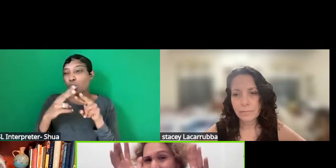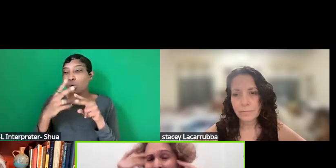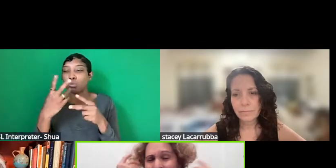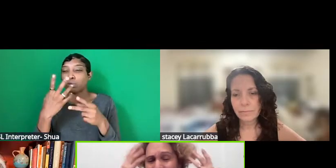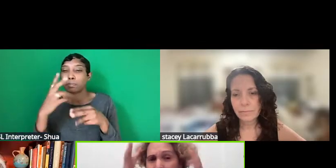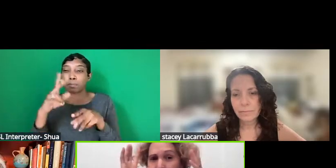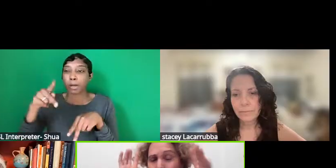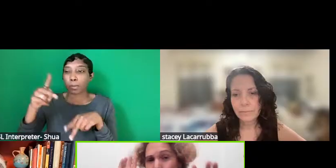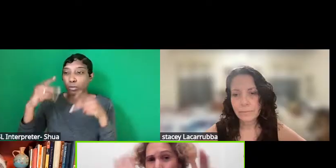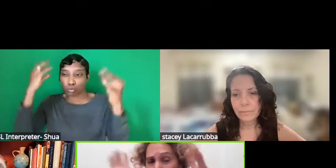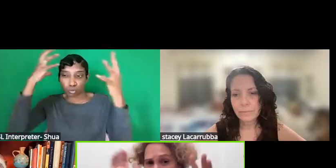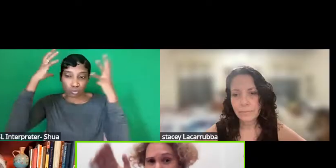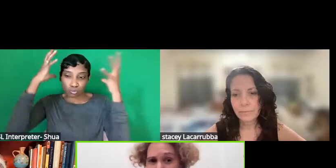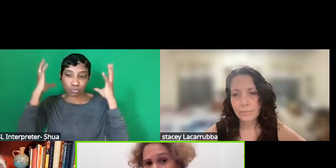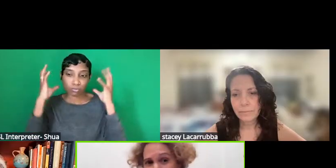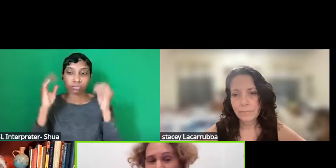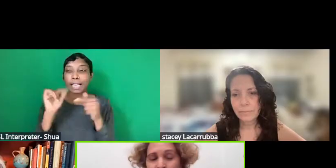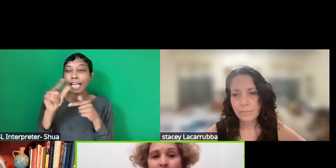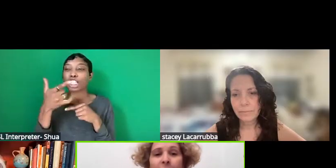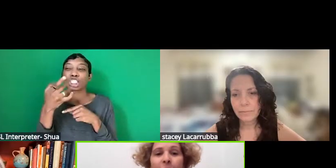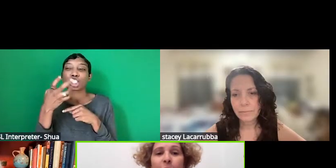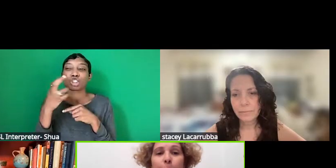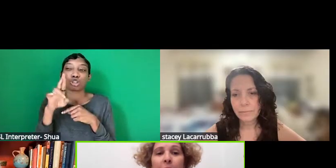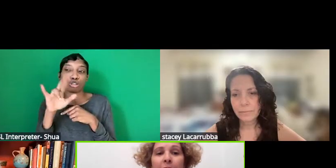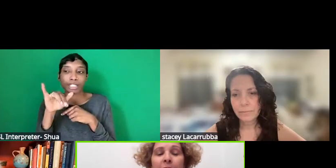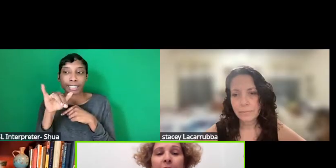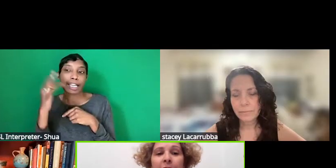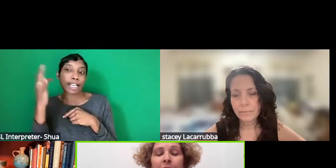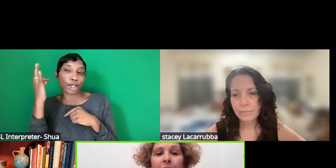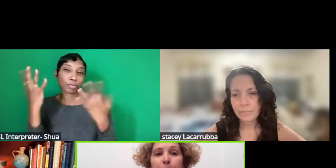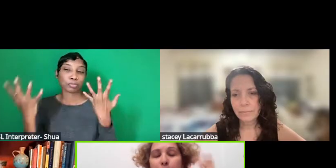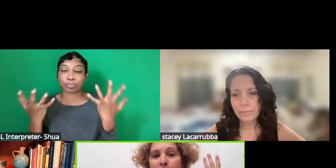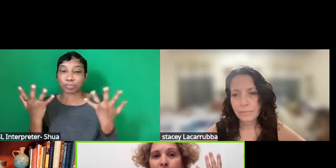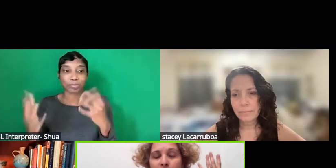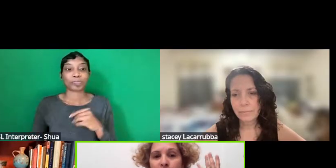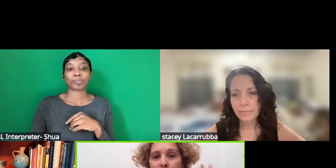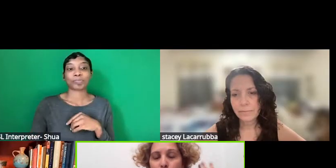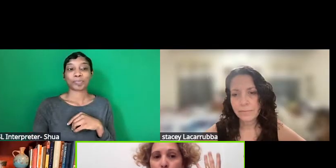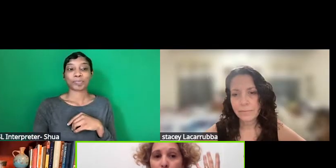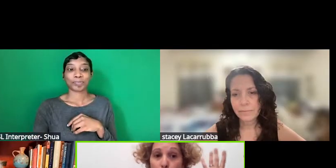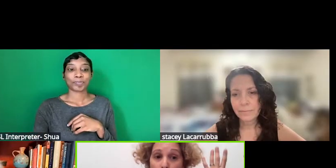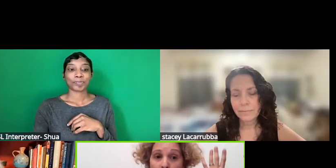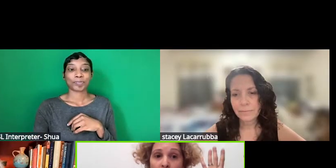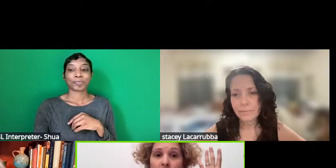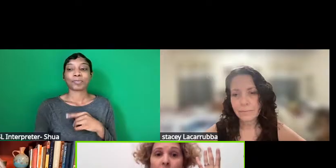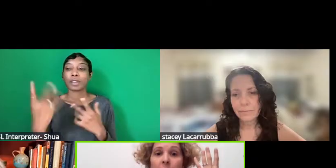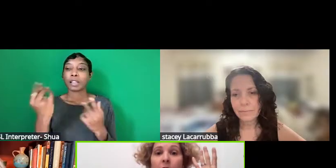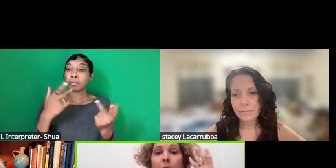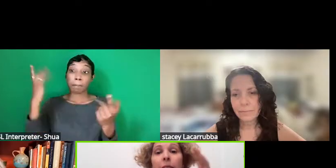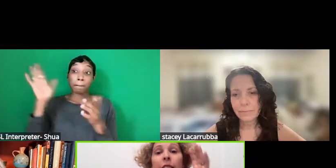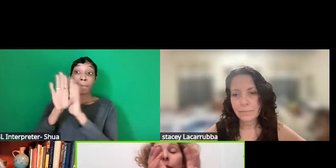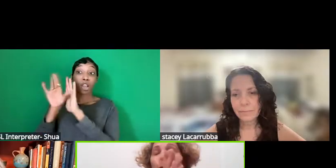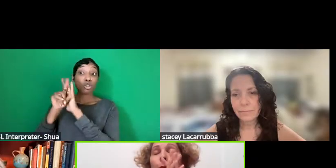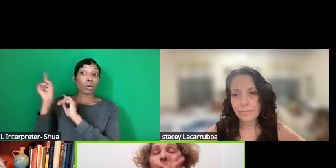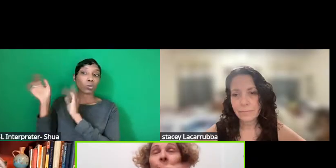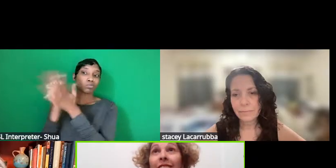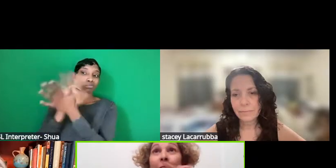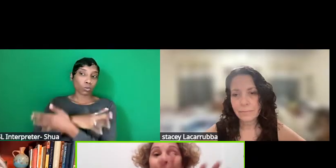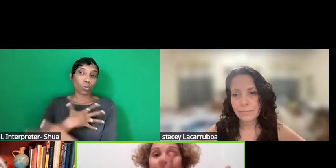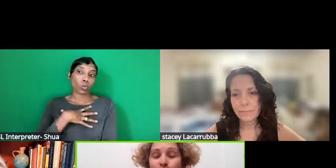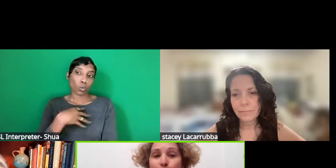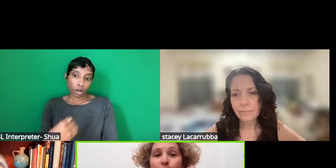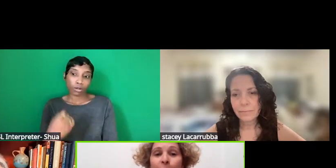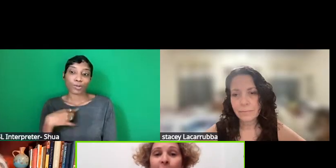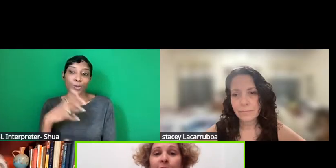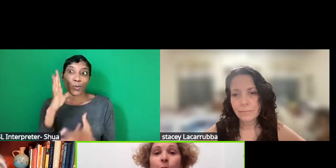actually today it's kind of gingery hair. And my background is kind of a white wall. And I